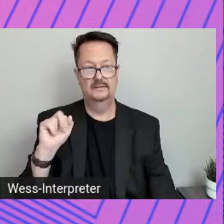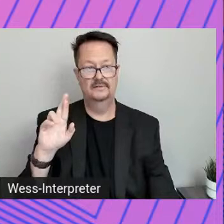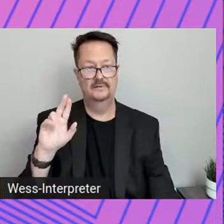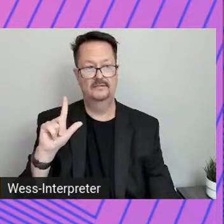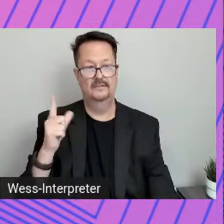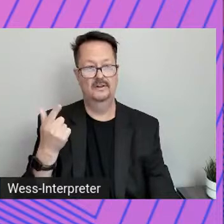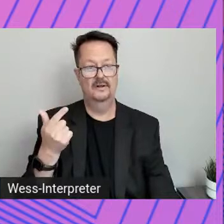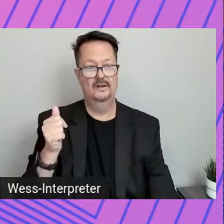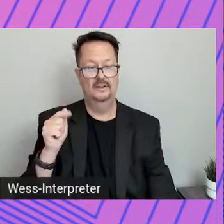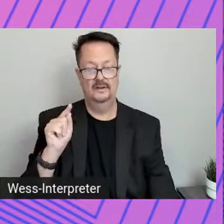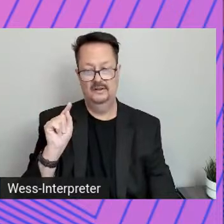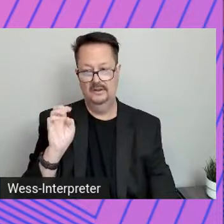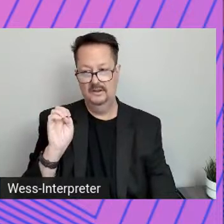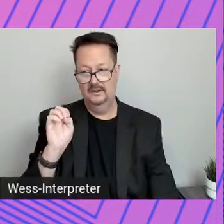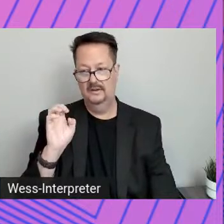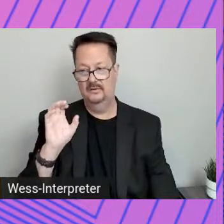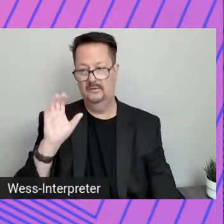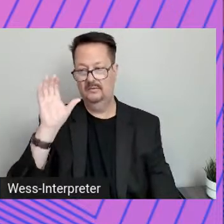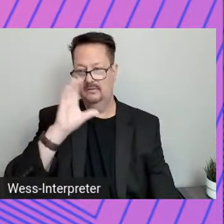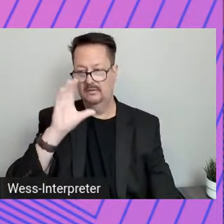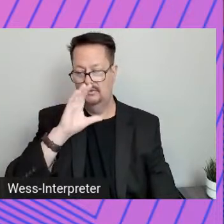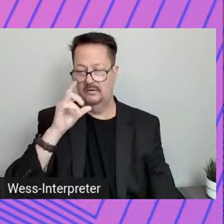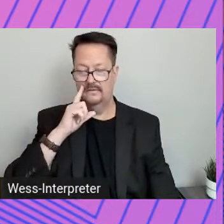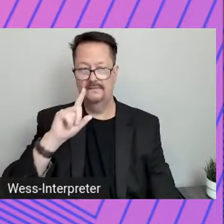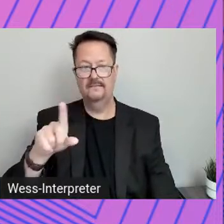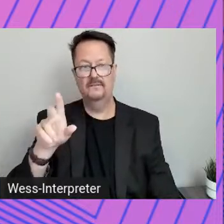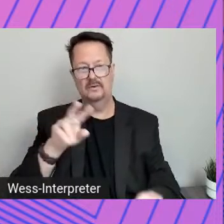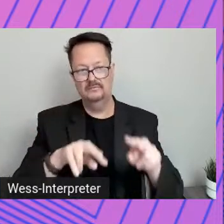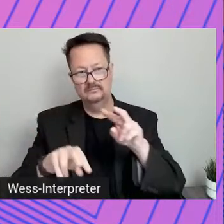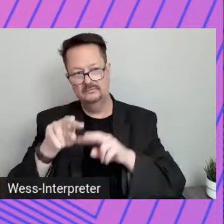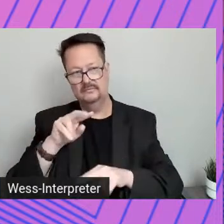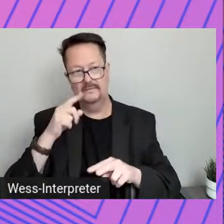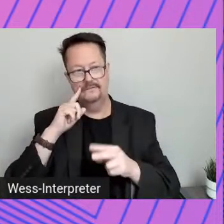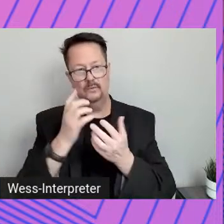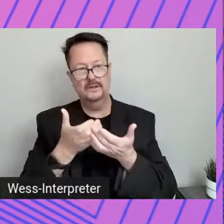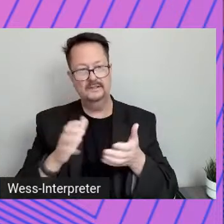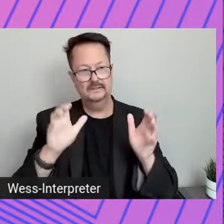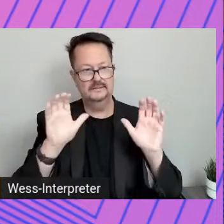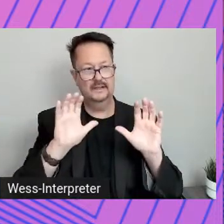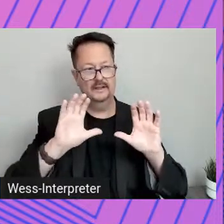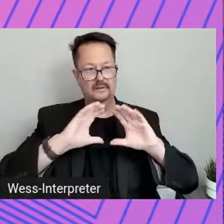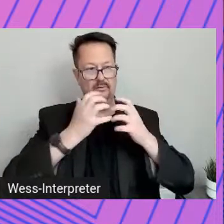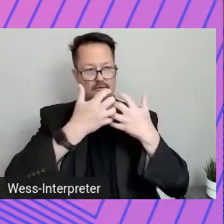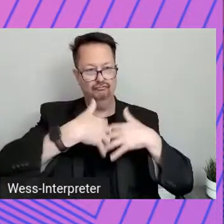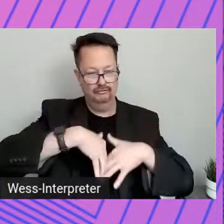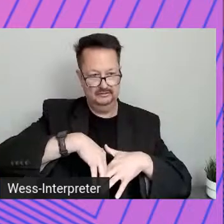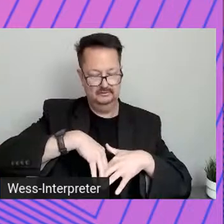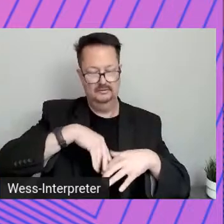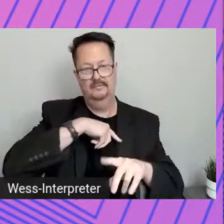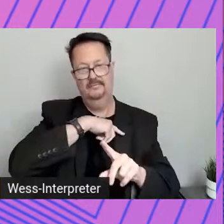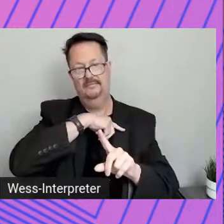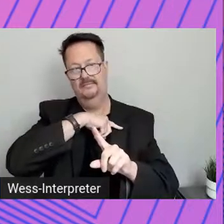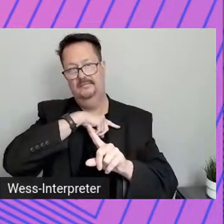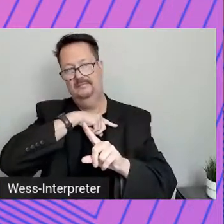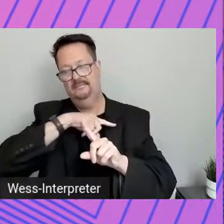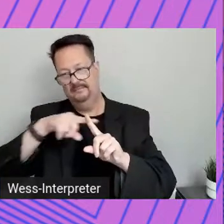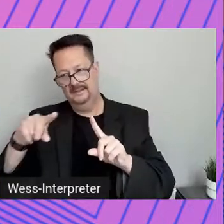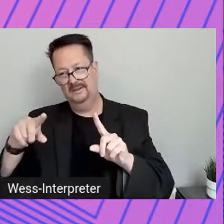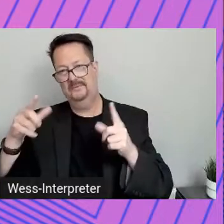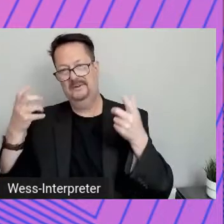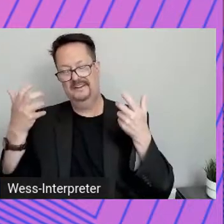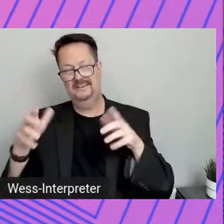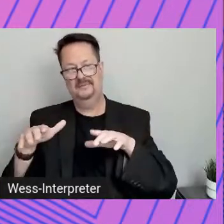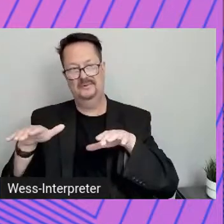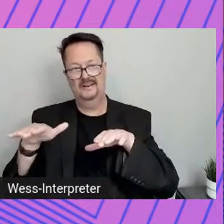looking for a solution for container orchestration. But in addition to that, we didn't want the additional